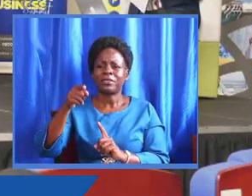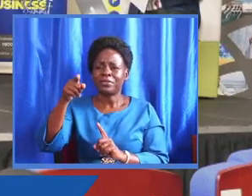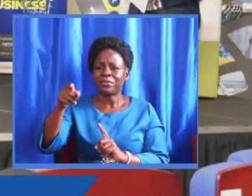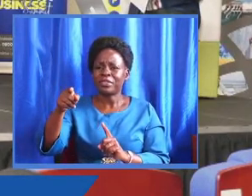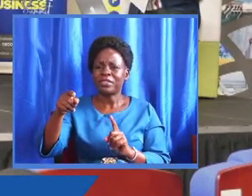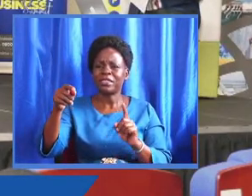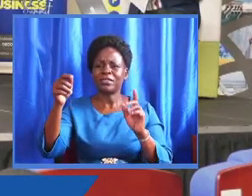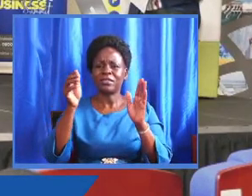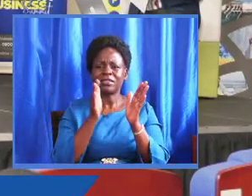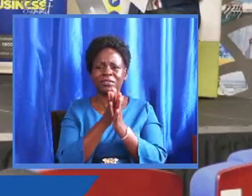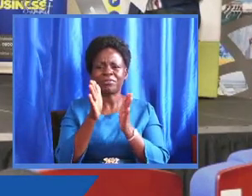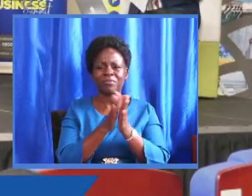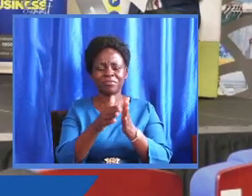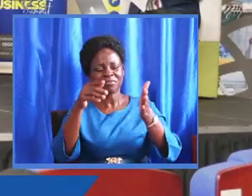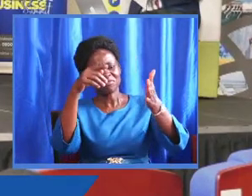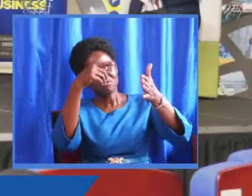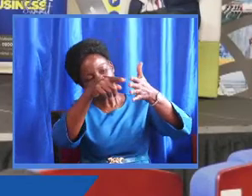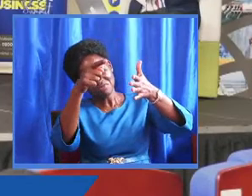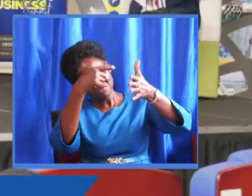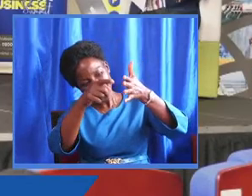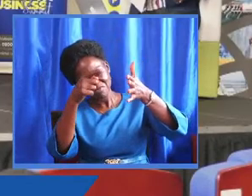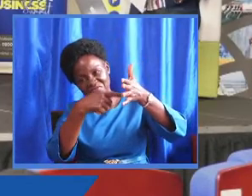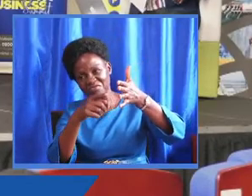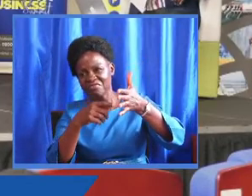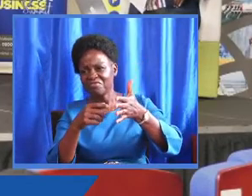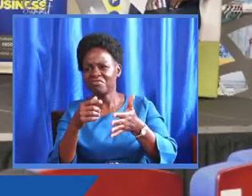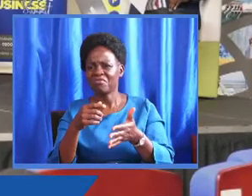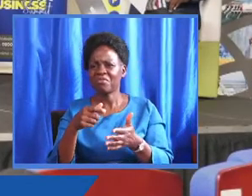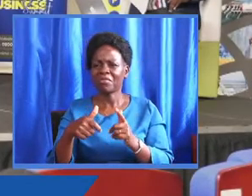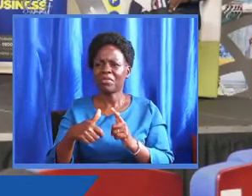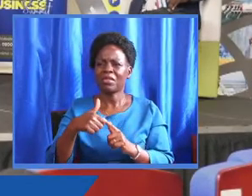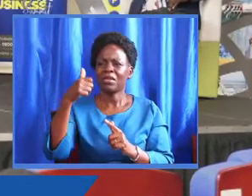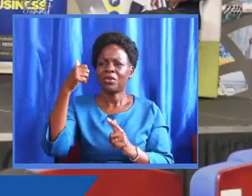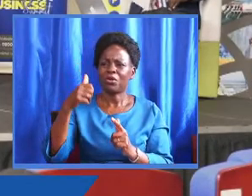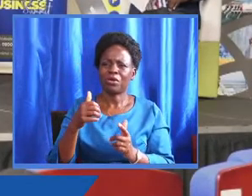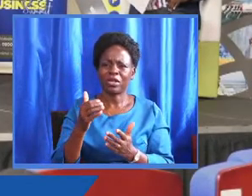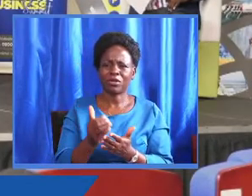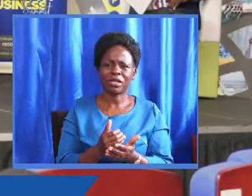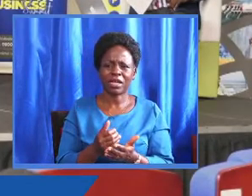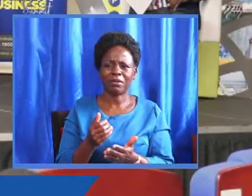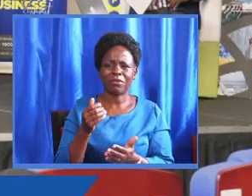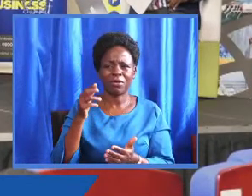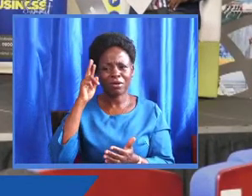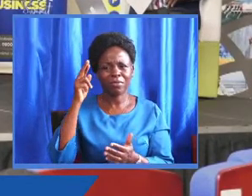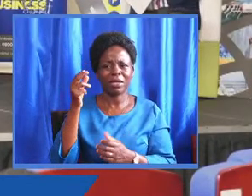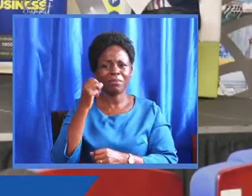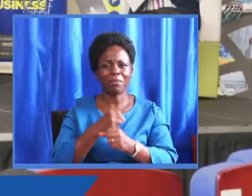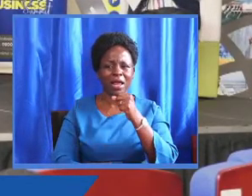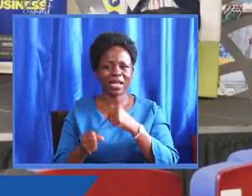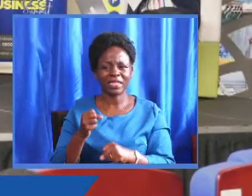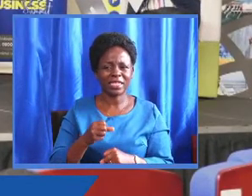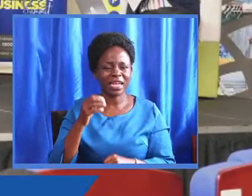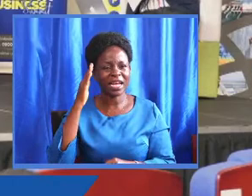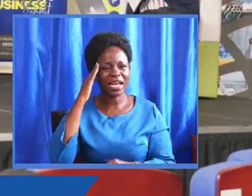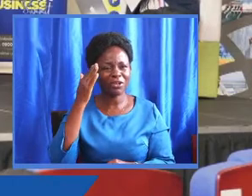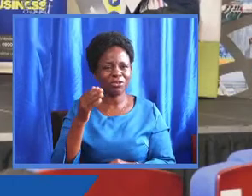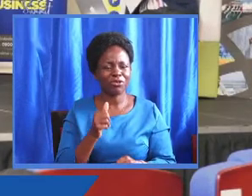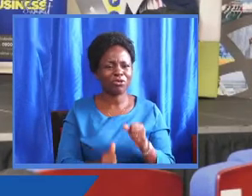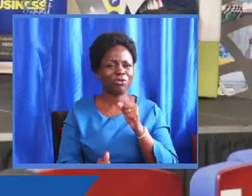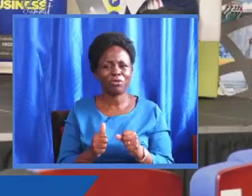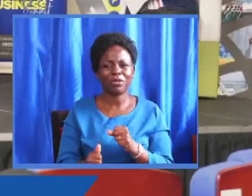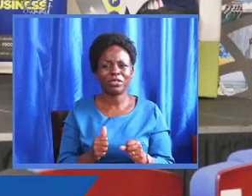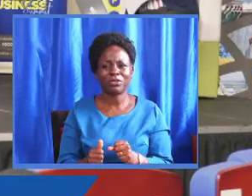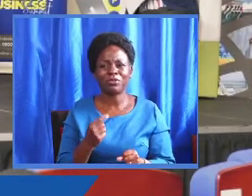listed the number of taxes. Rental income caused a heated debate, you remember, last year. So I don't know, which one in